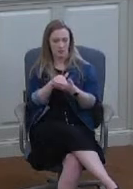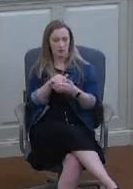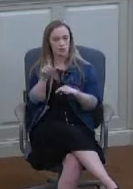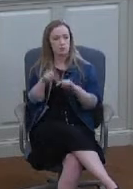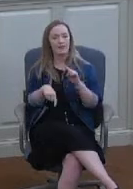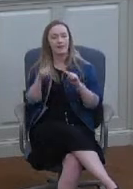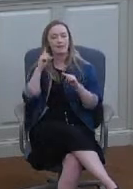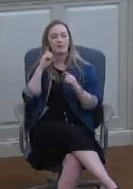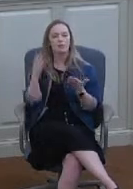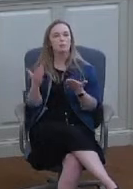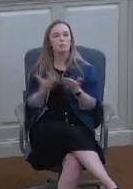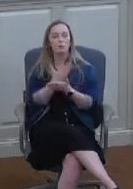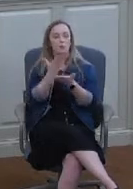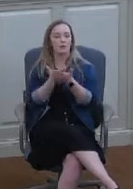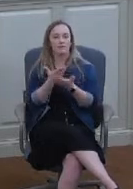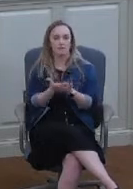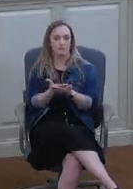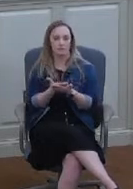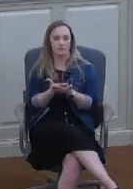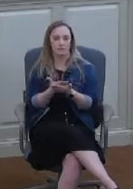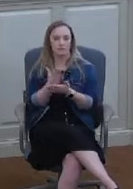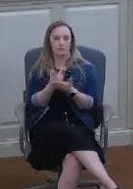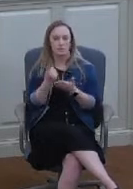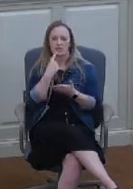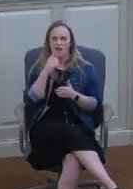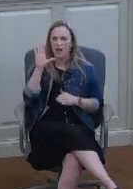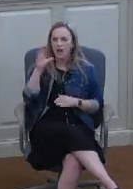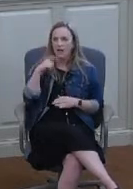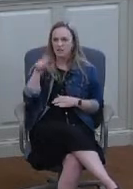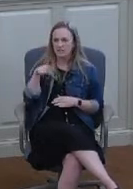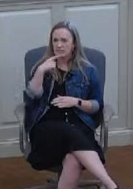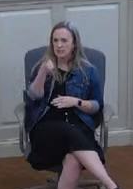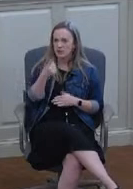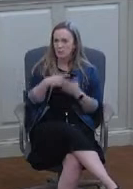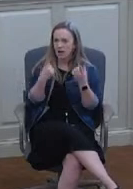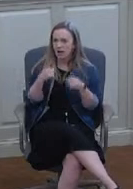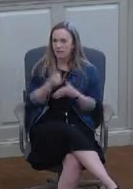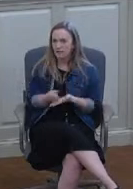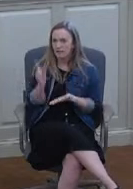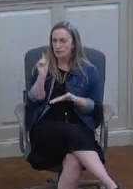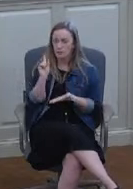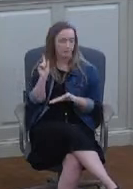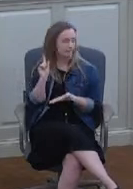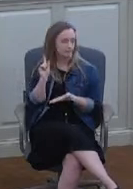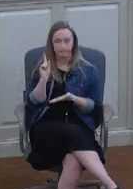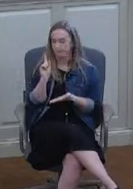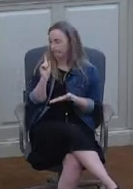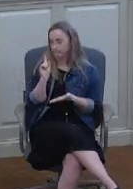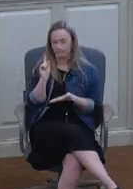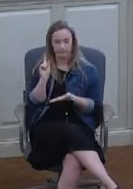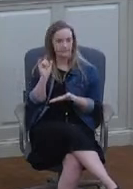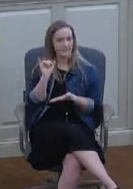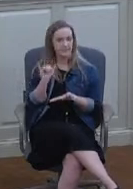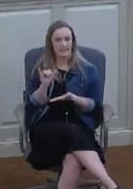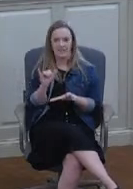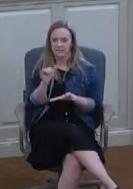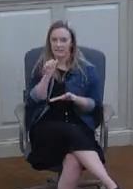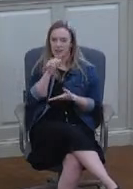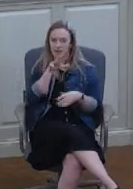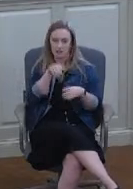new evidence. So someone may come in and say, hey, I need to tell you what happened last week out there. No, that's outside of the